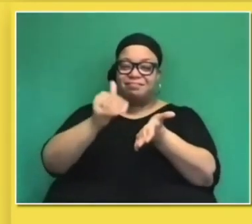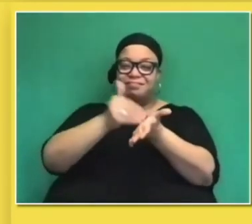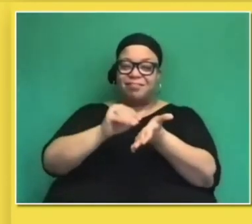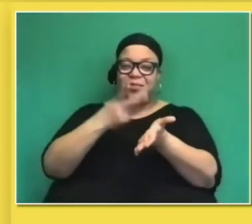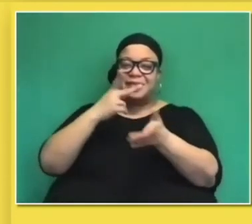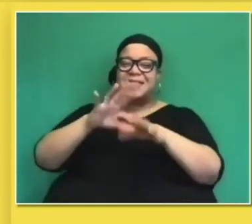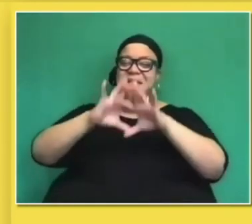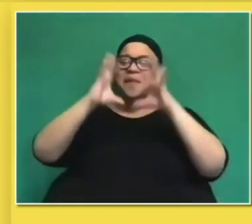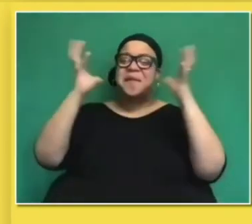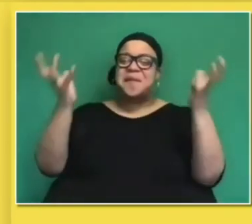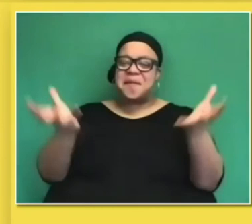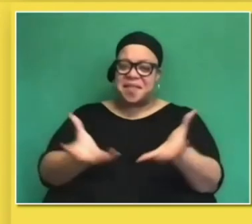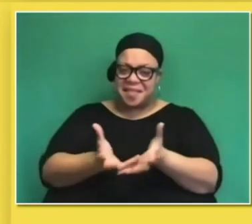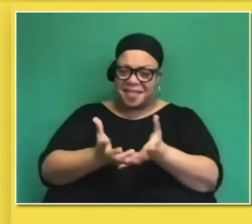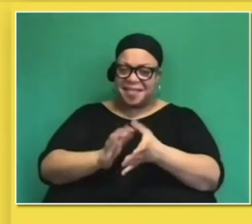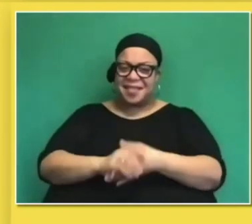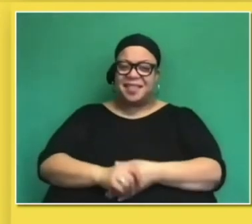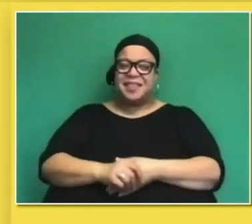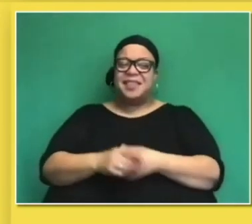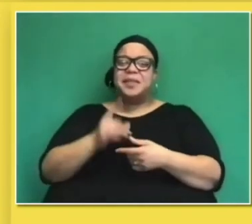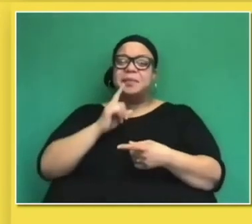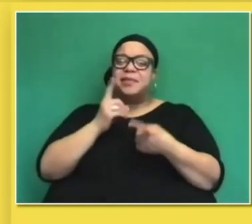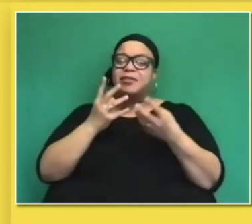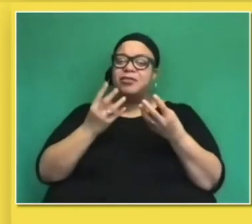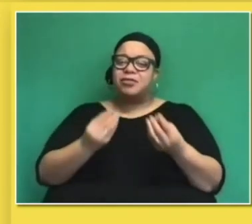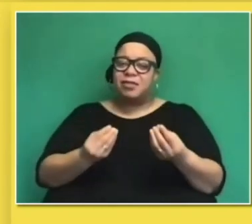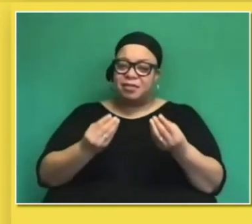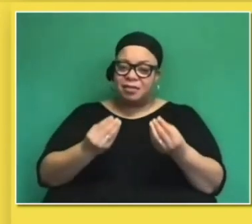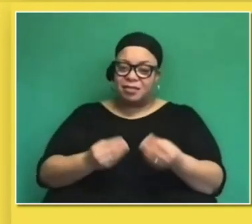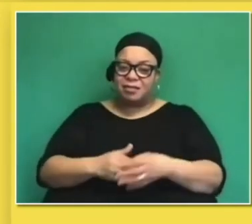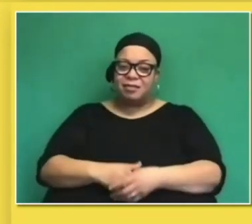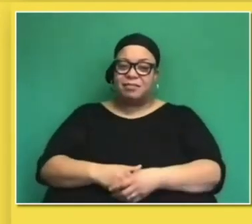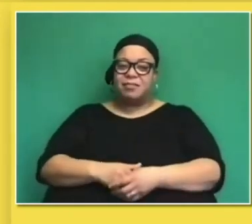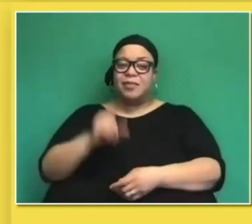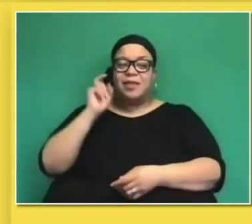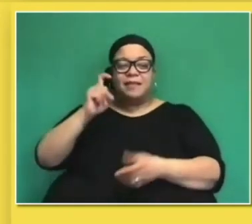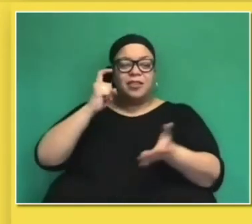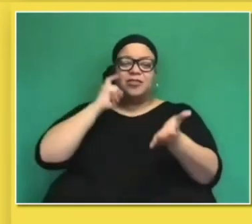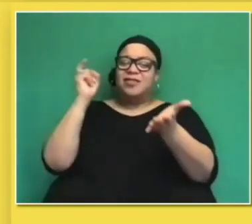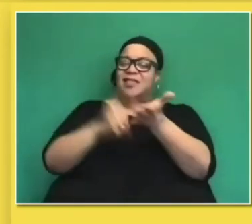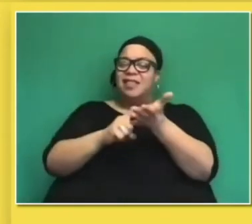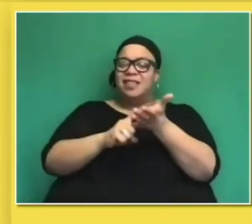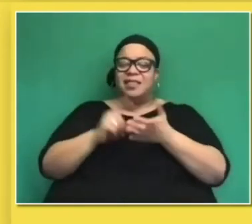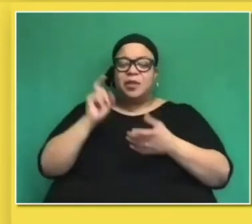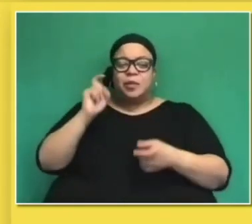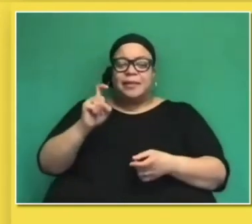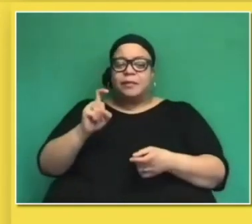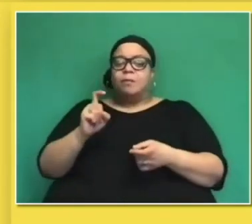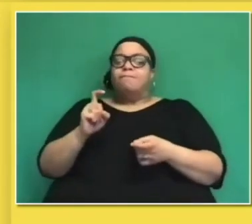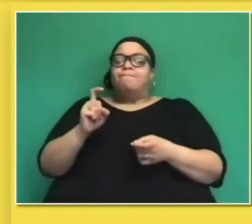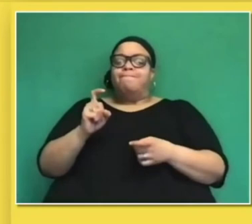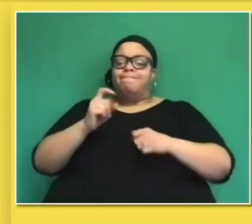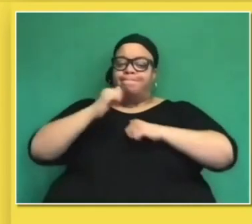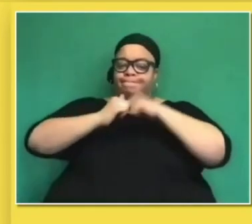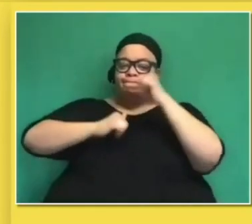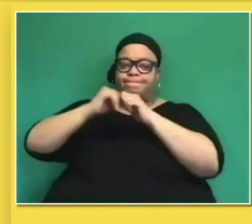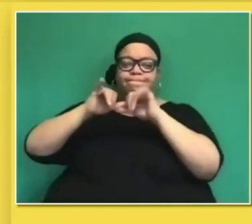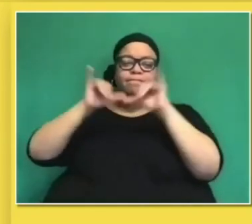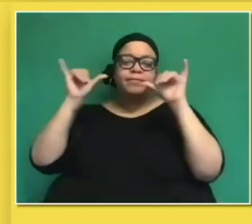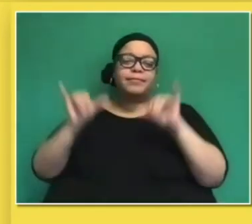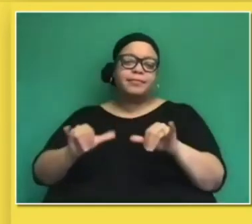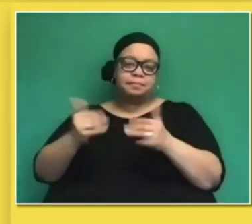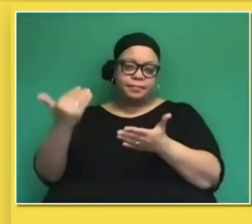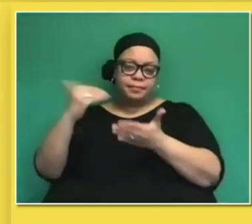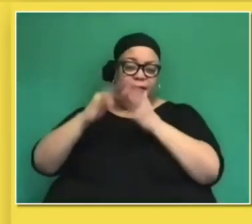which produces beggars needs restructuring. Poverty is not inevitable. Racism